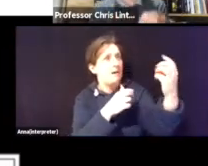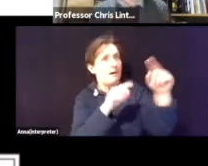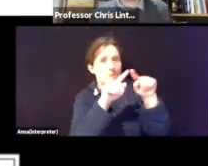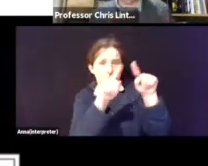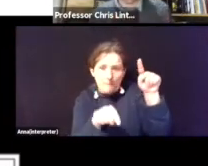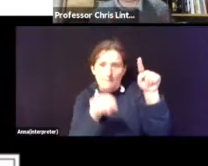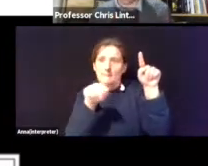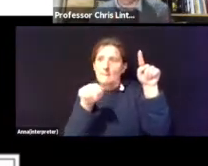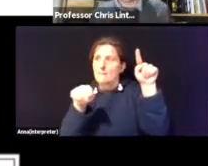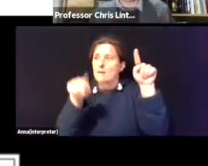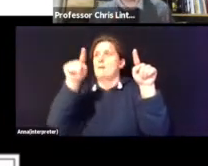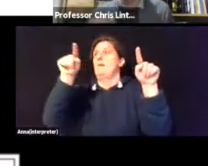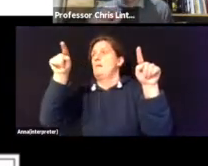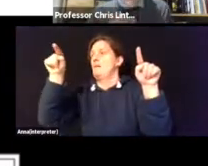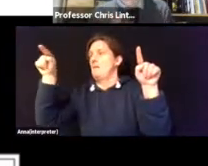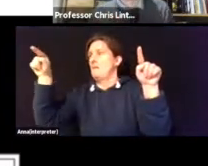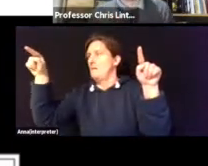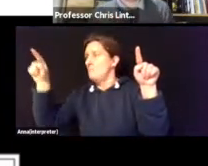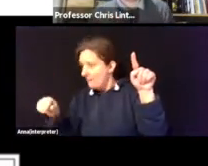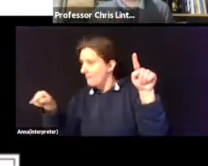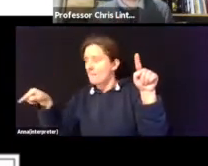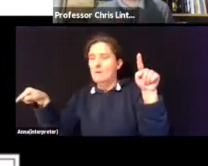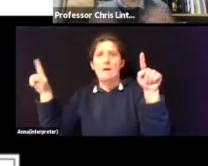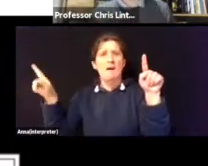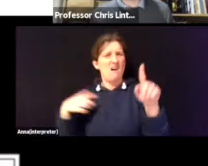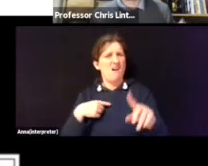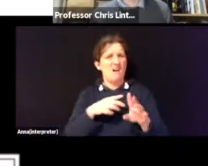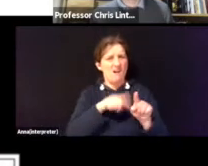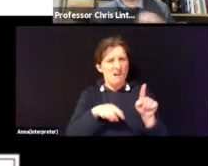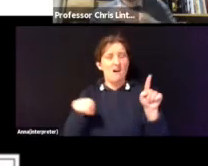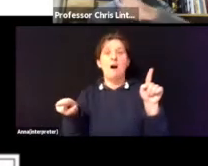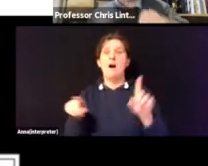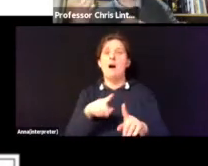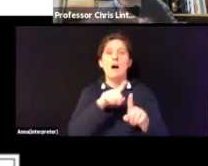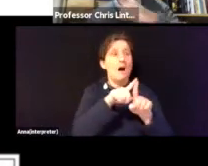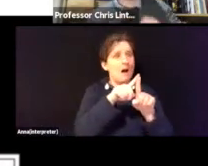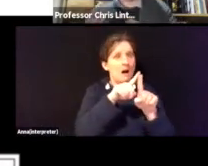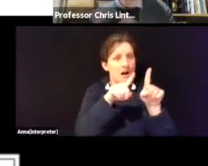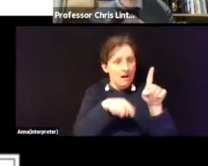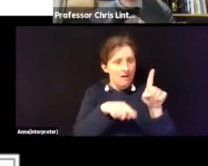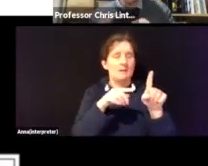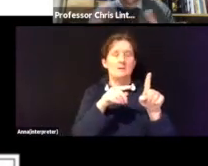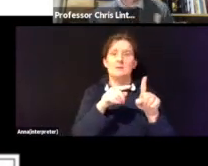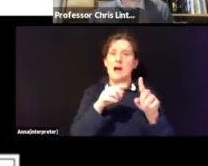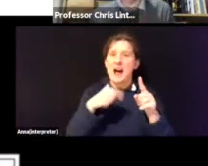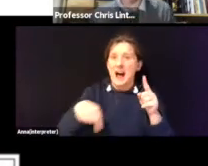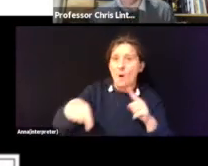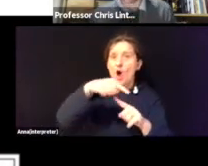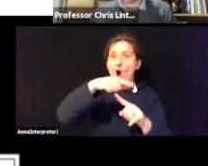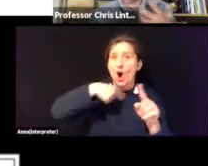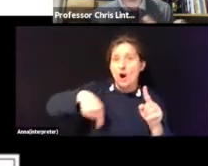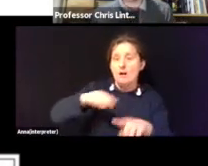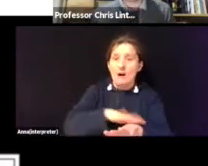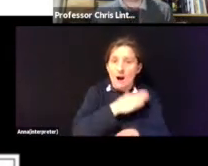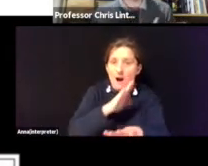blinks, you could deduce that Venus existed. You could work out its year, its period, how long it takes to go around the sun. And you